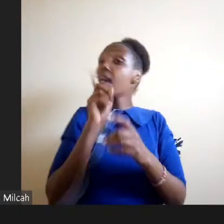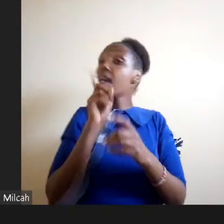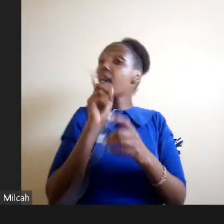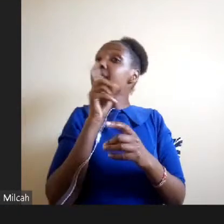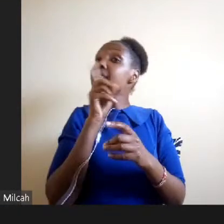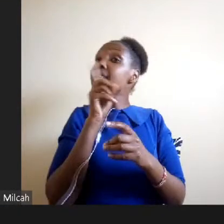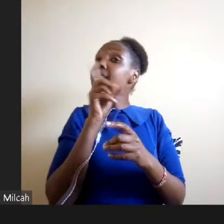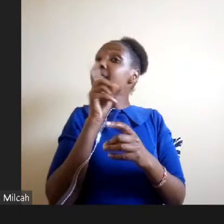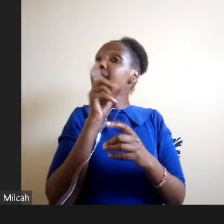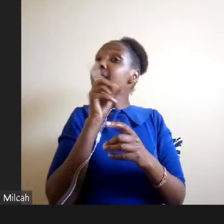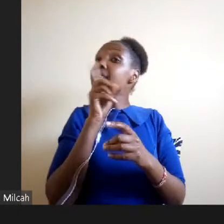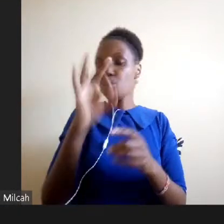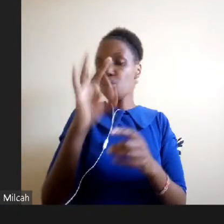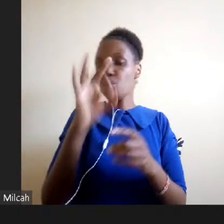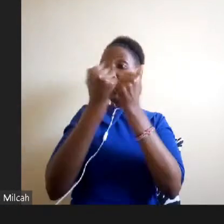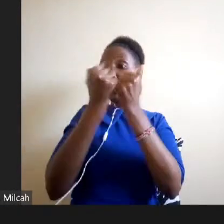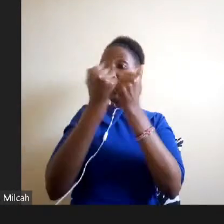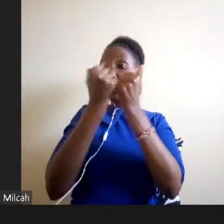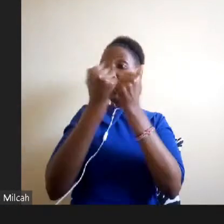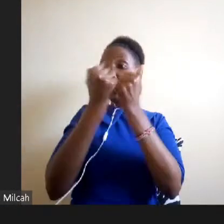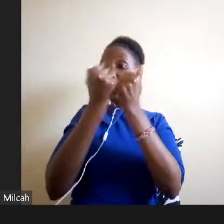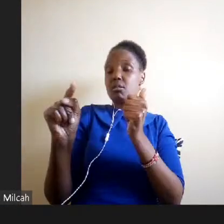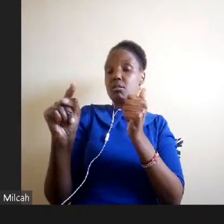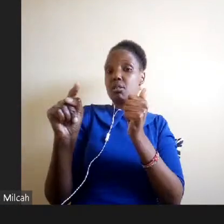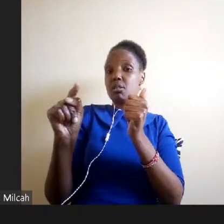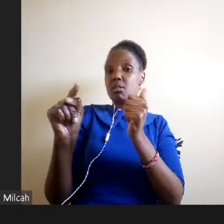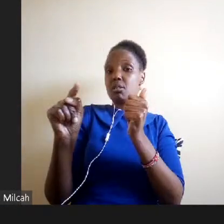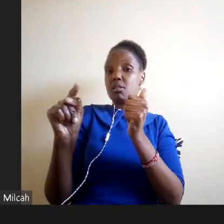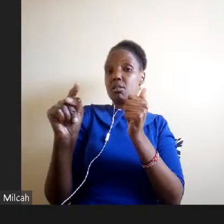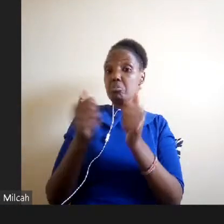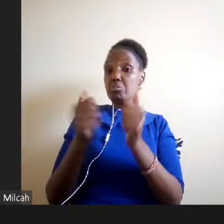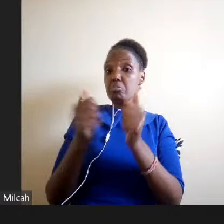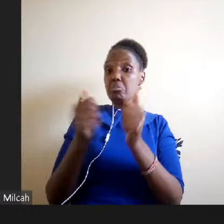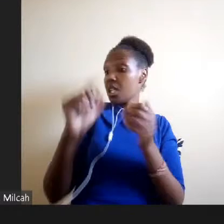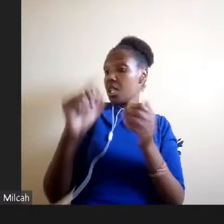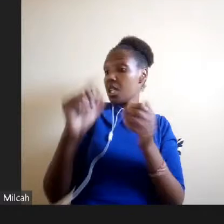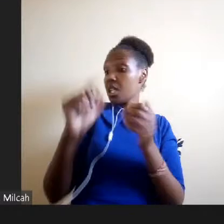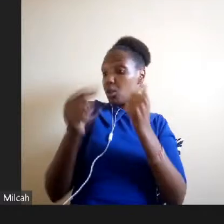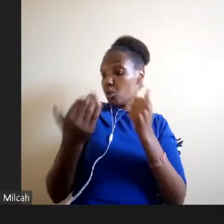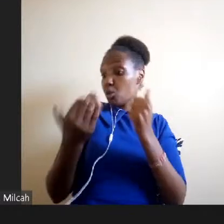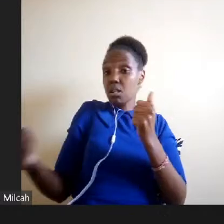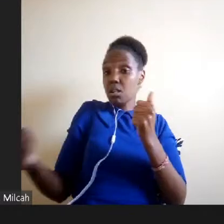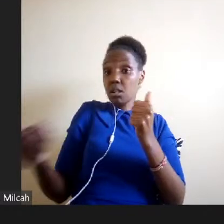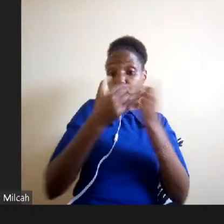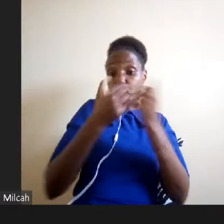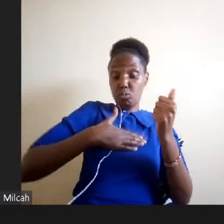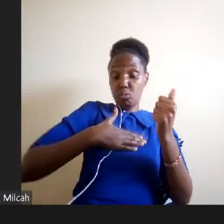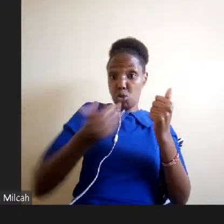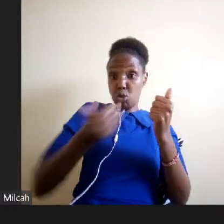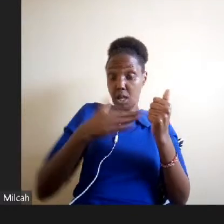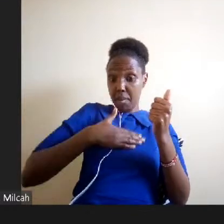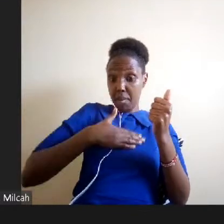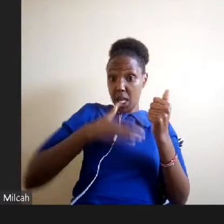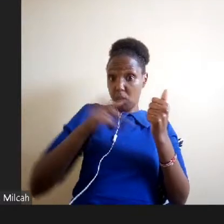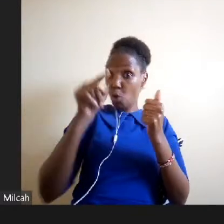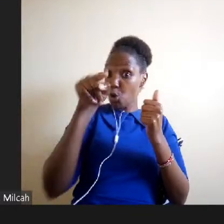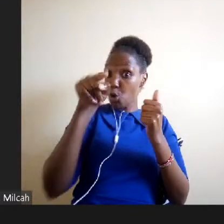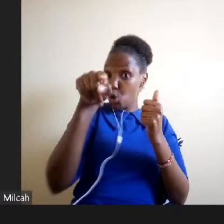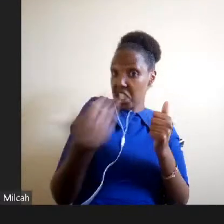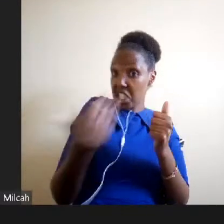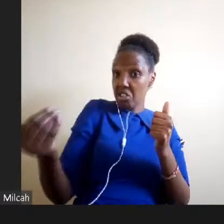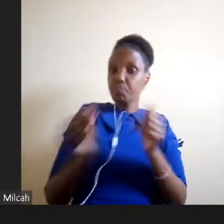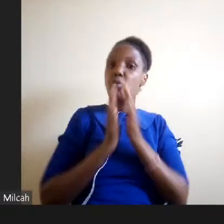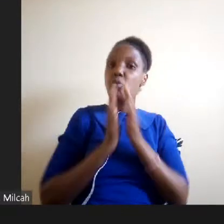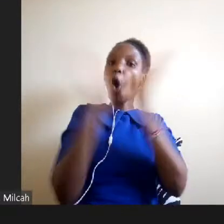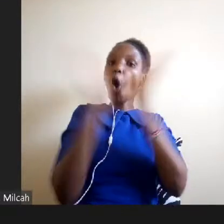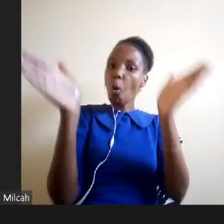them real life examples, because this could happen to your children, it could happen to my children. So we need to be able to just be open about. So